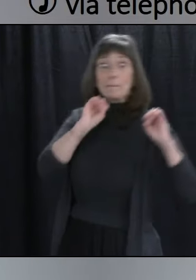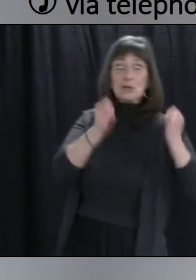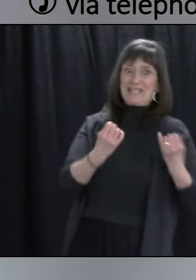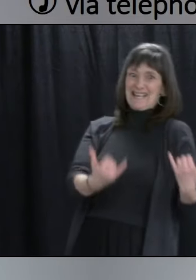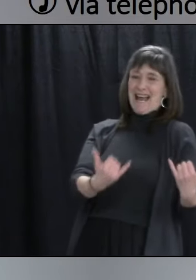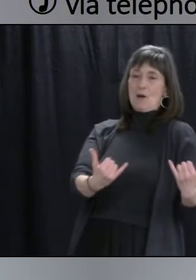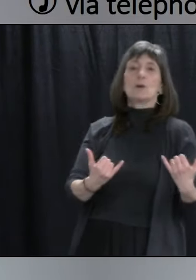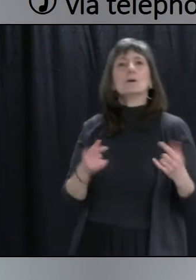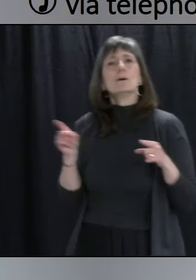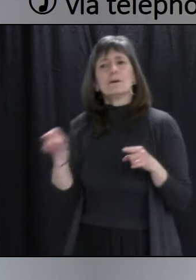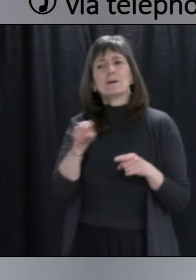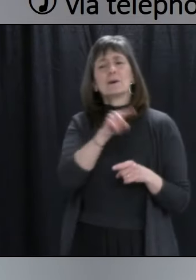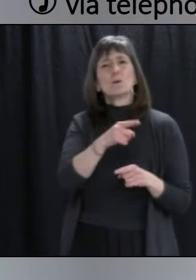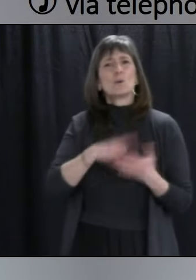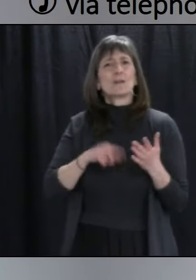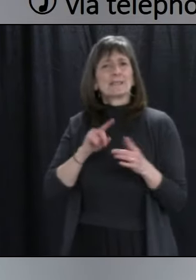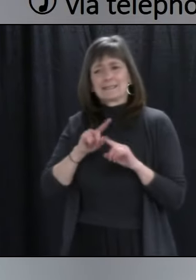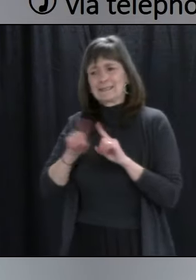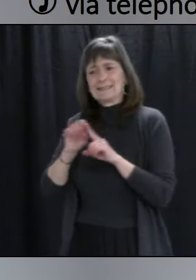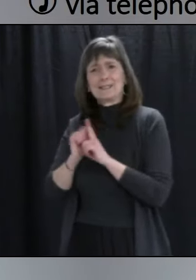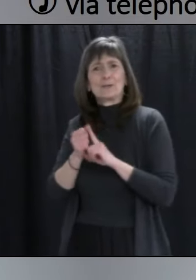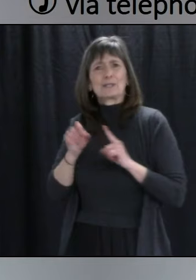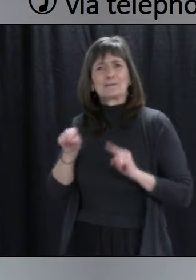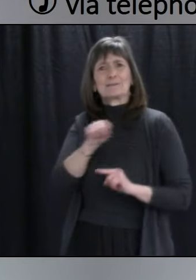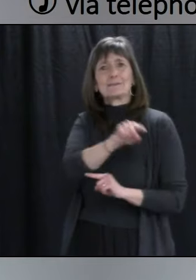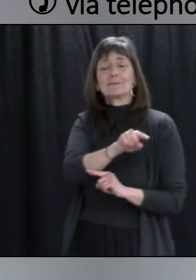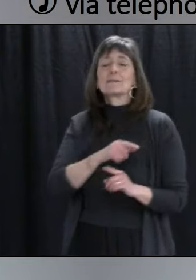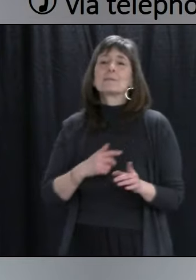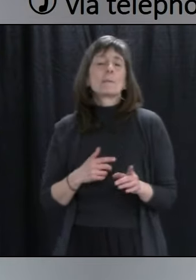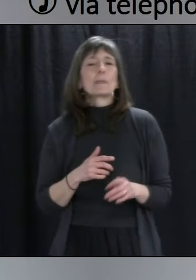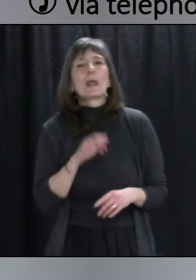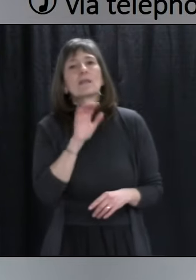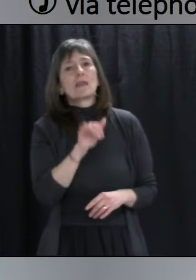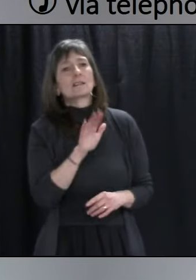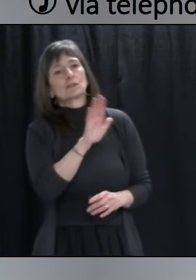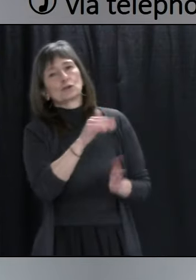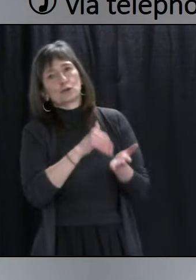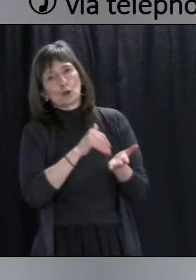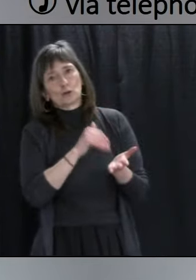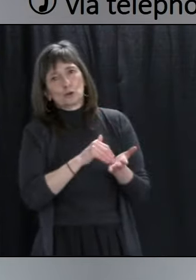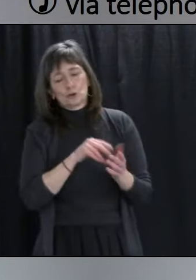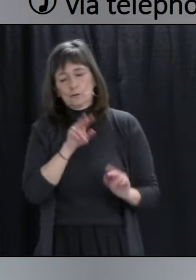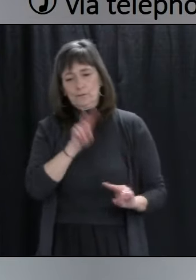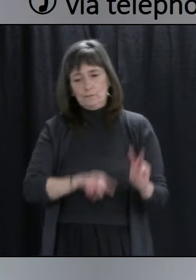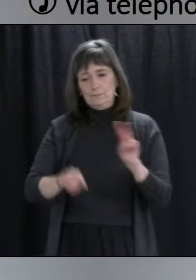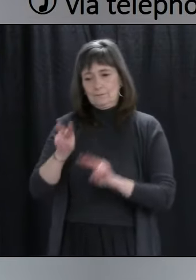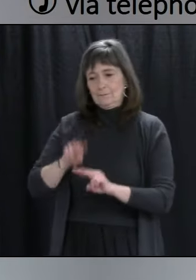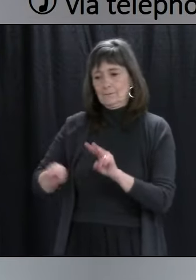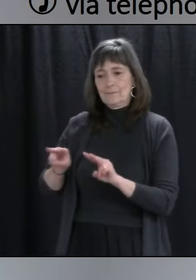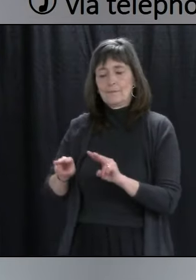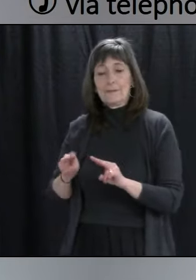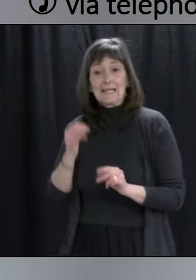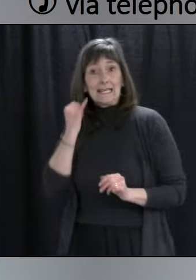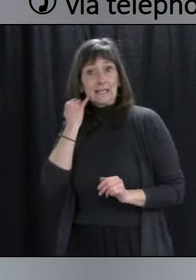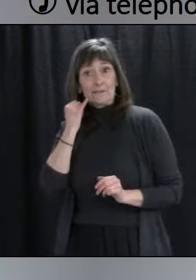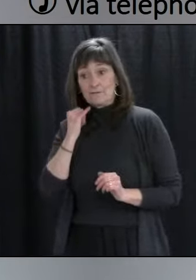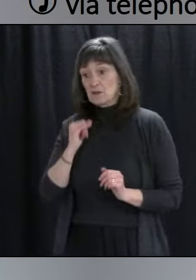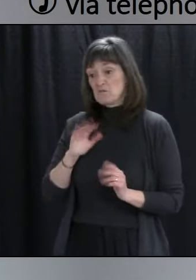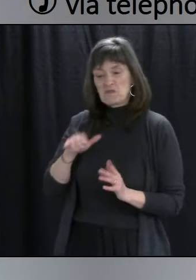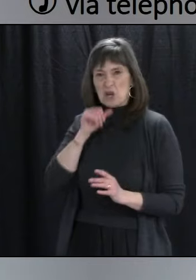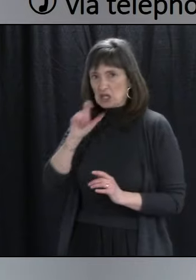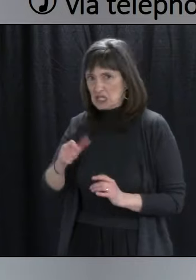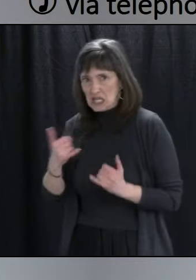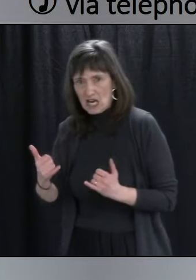clinician to decide. They need to satisfy themselves when they interact with a patient or the letter is sent in from a primary